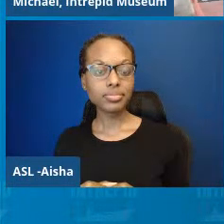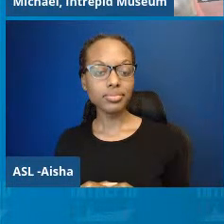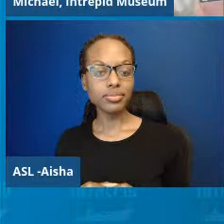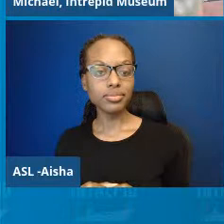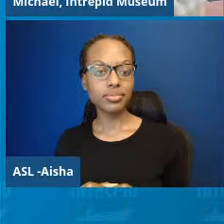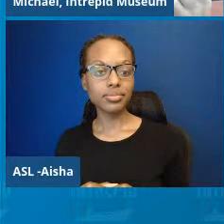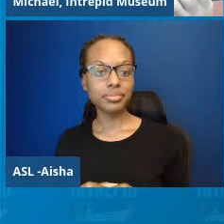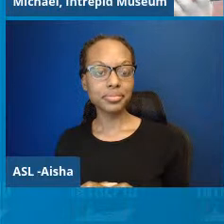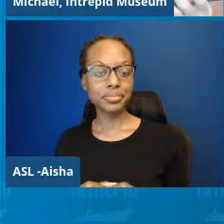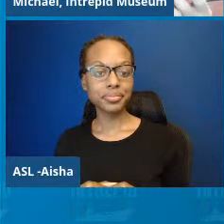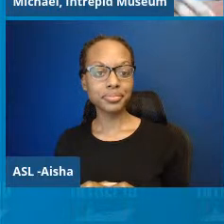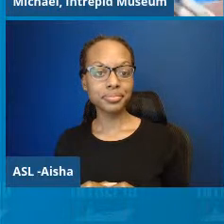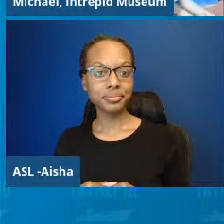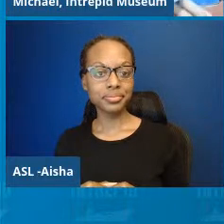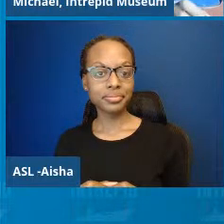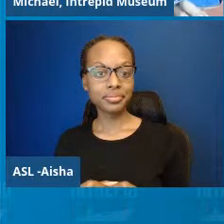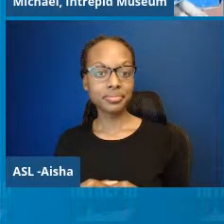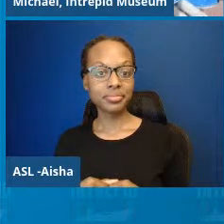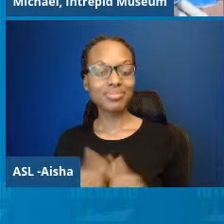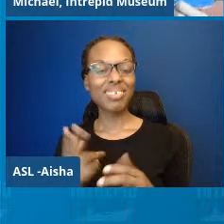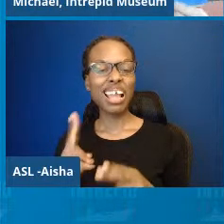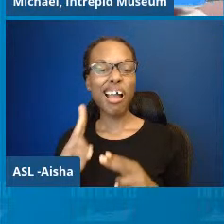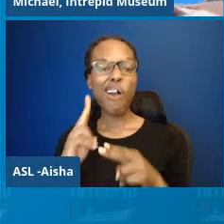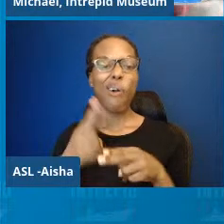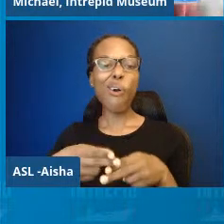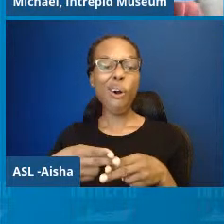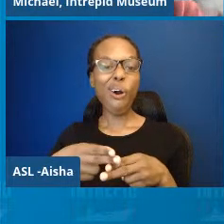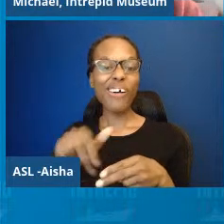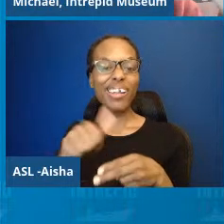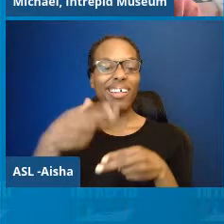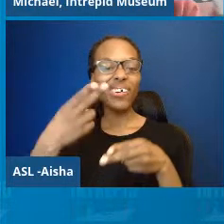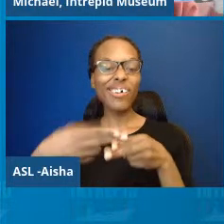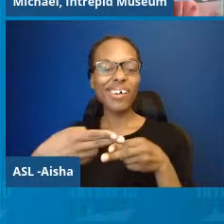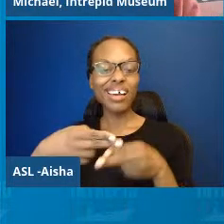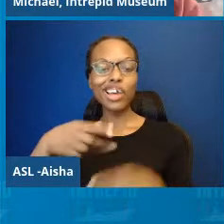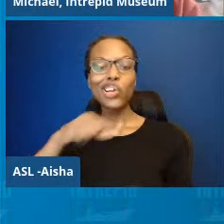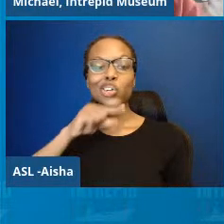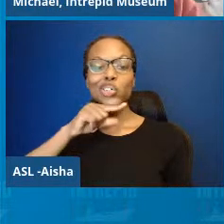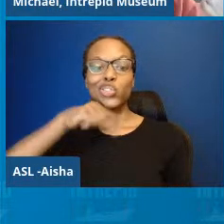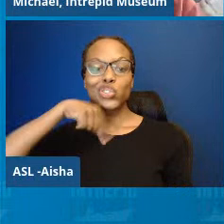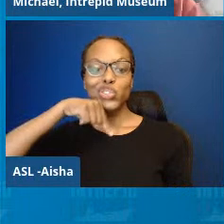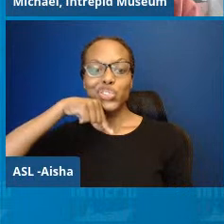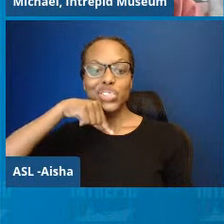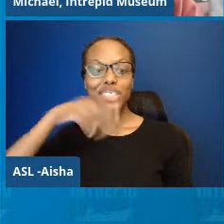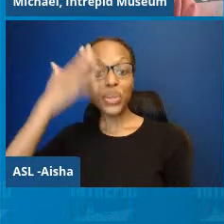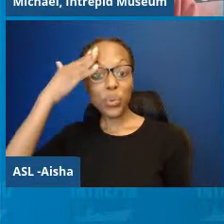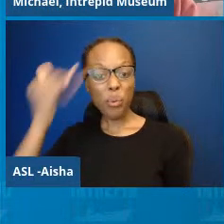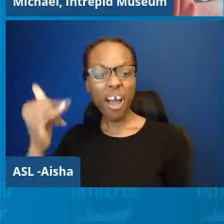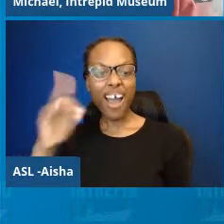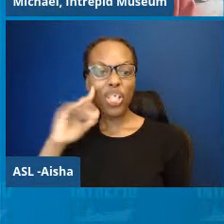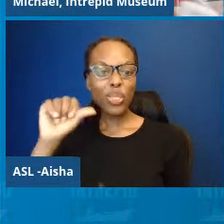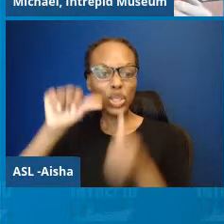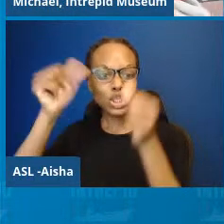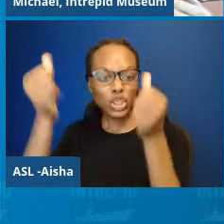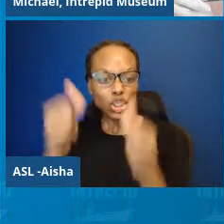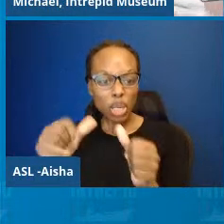about. It got the nickname Turkey because it's kind of got the shape of a turkey, kind of